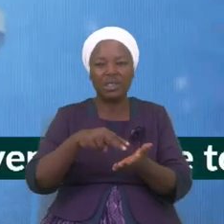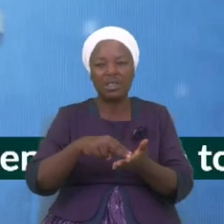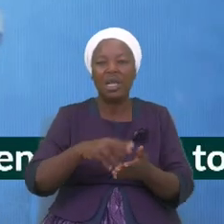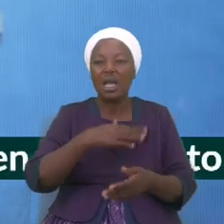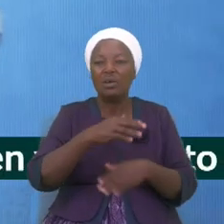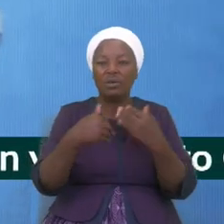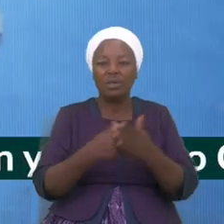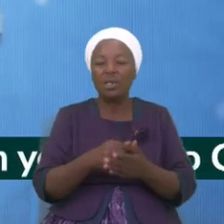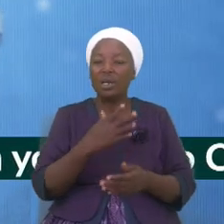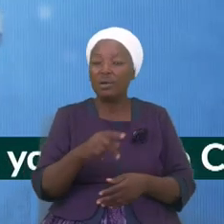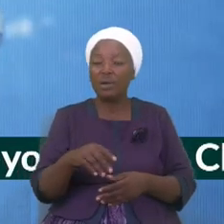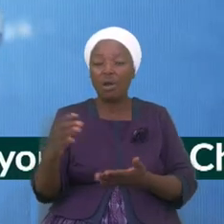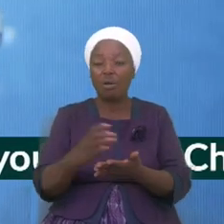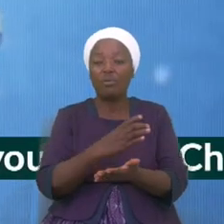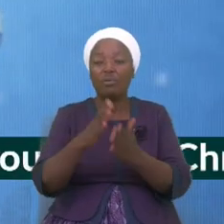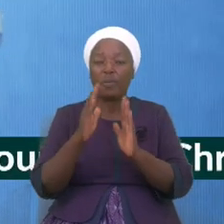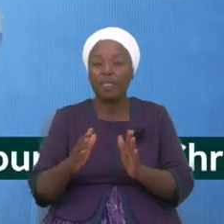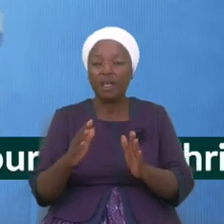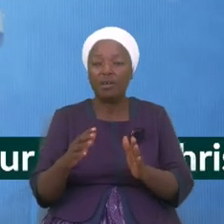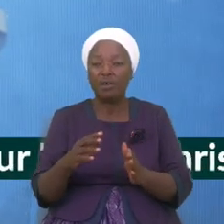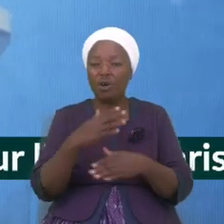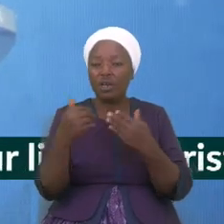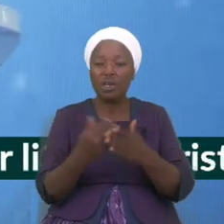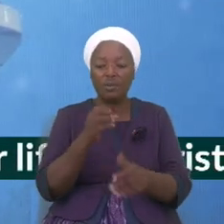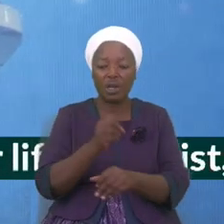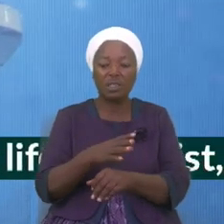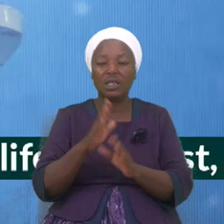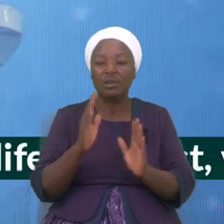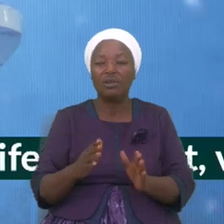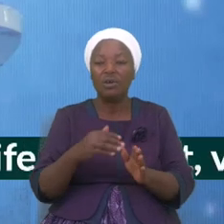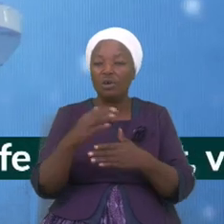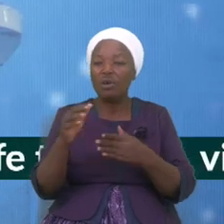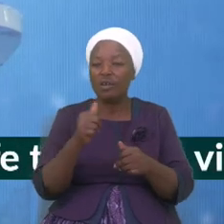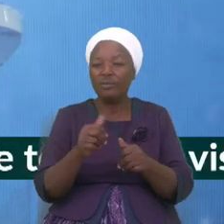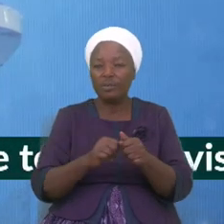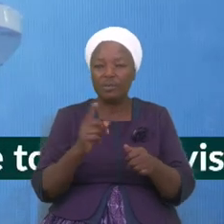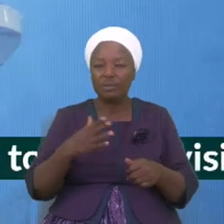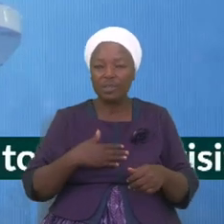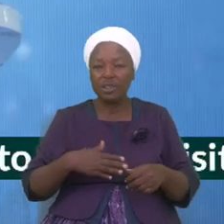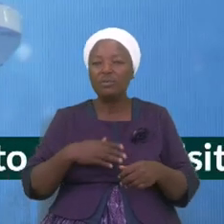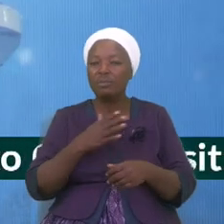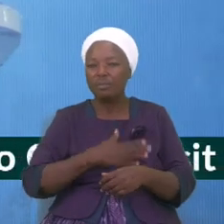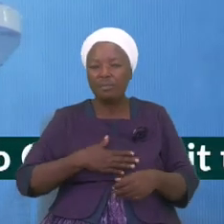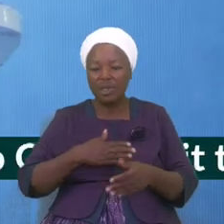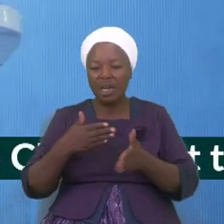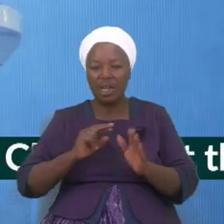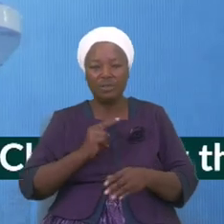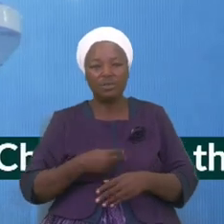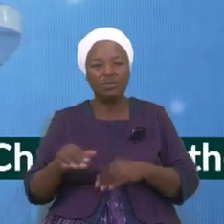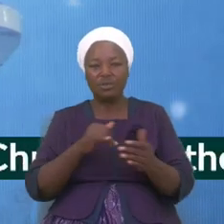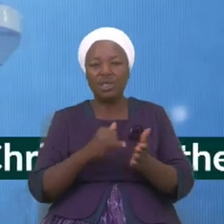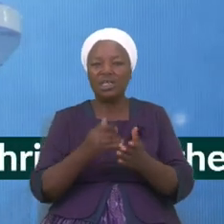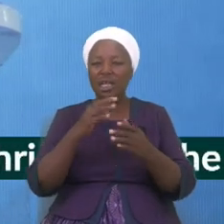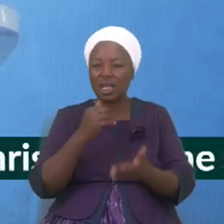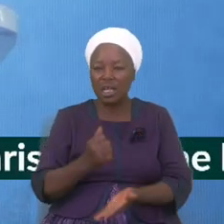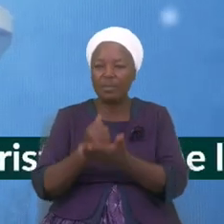choir and all our counselors, ushers, all the people, they are coming now. Let's do this in time.